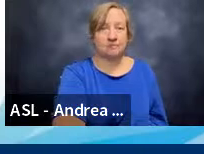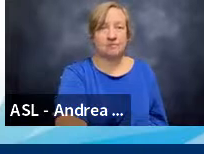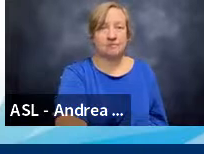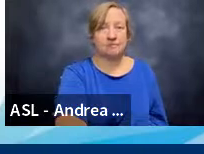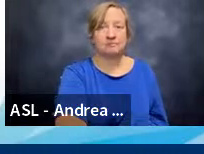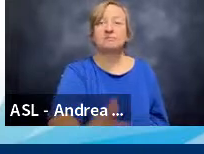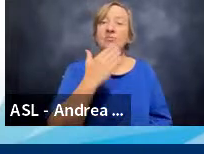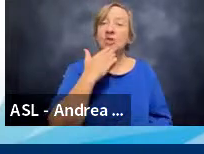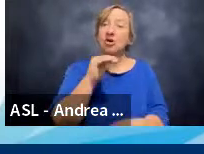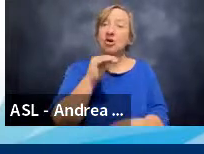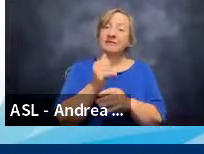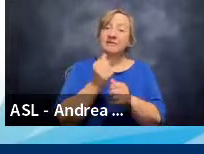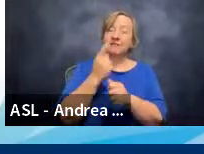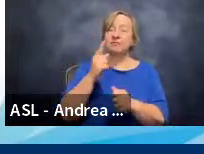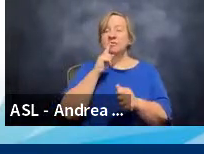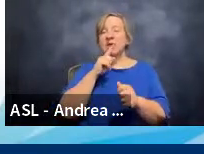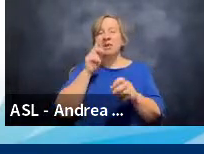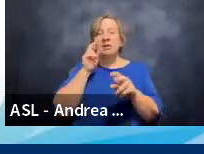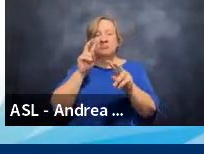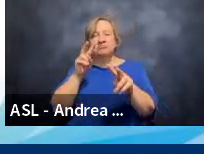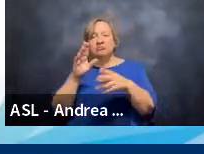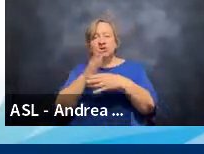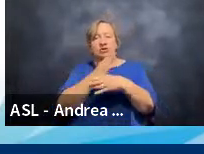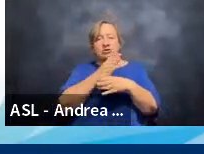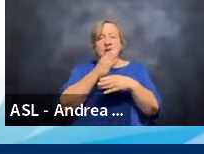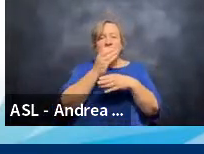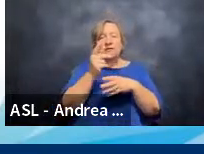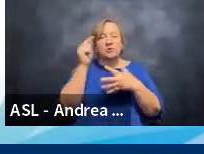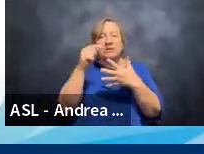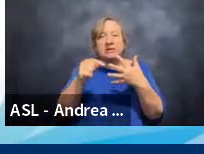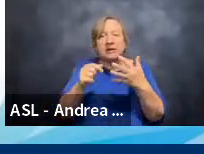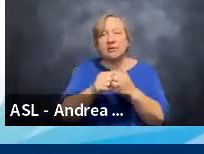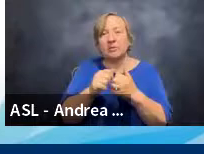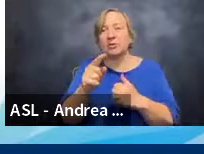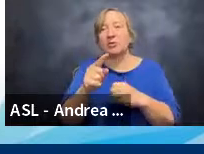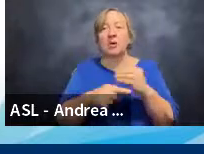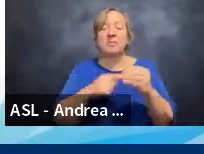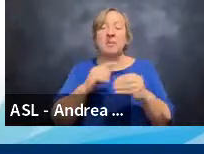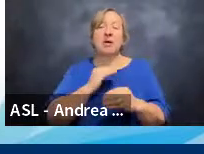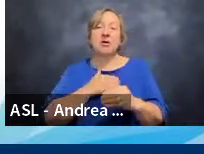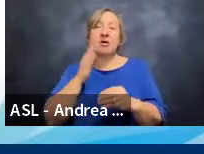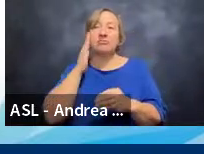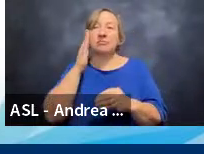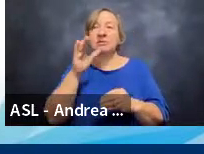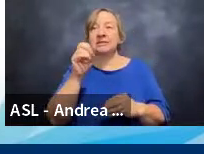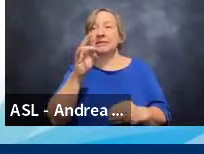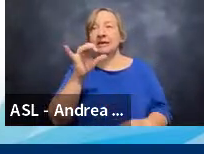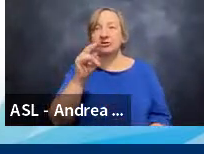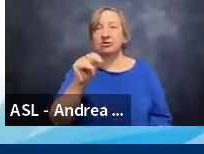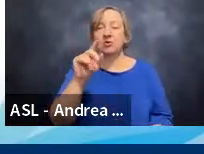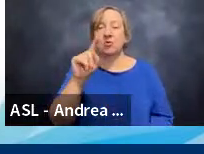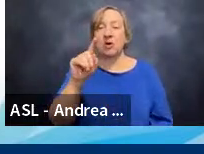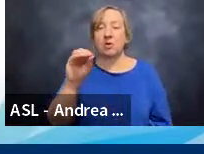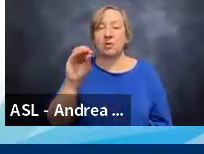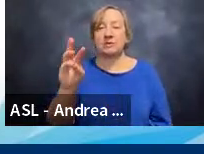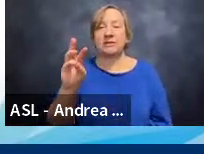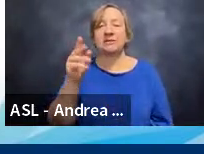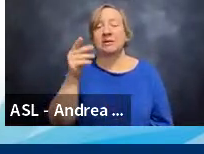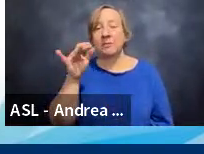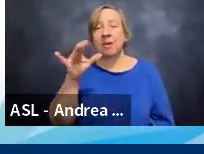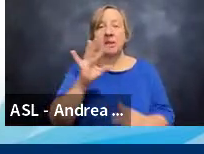everybody. I'm really looking forward to sharing a few details with you about our upcoming Section 106 public